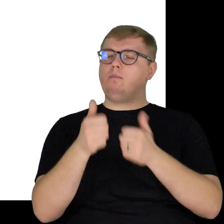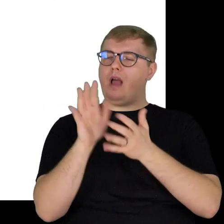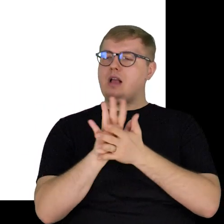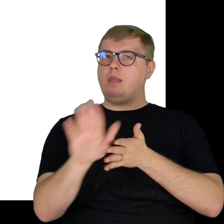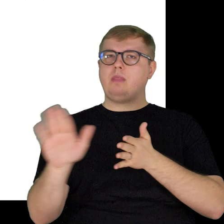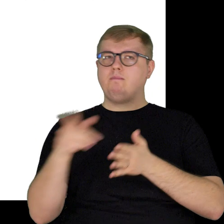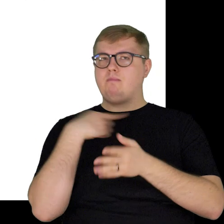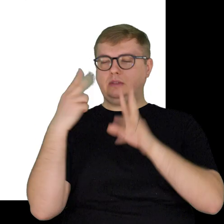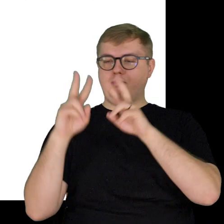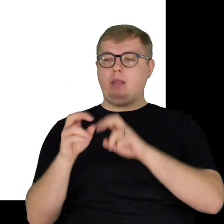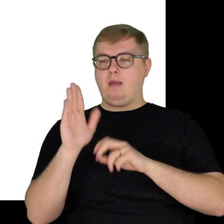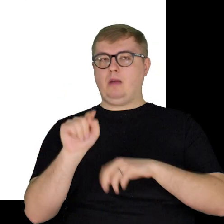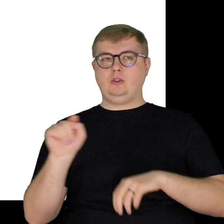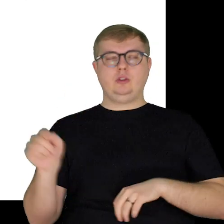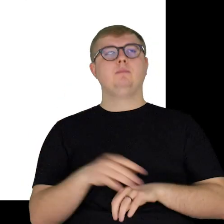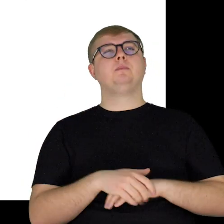So,